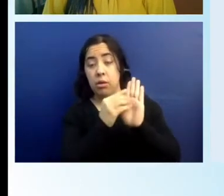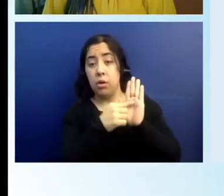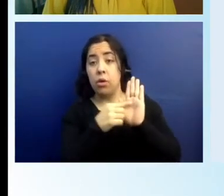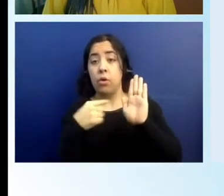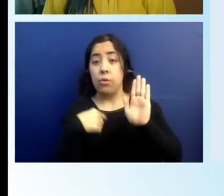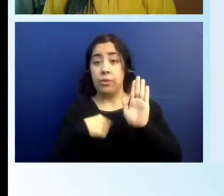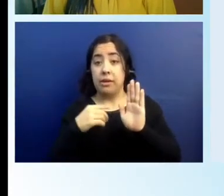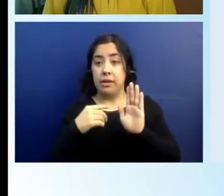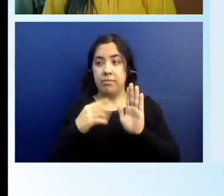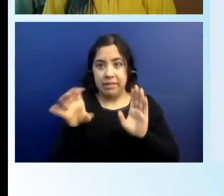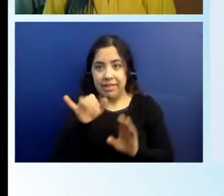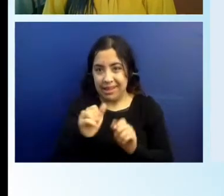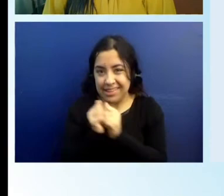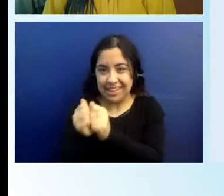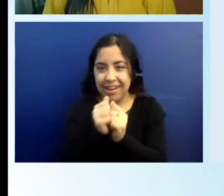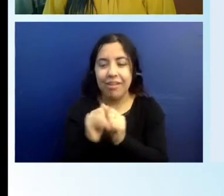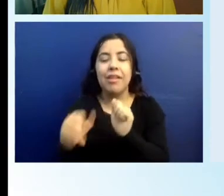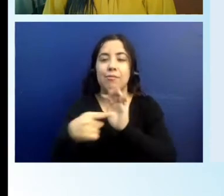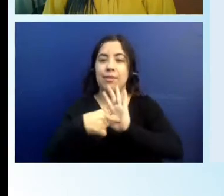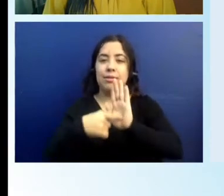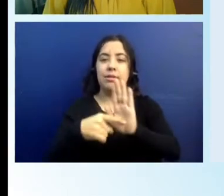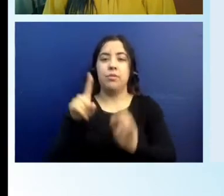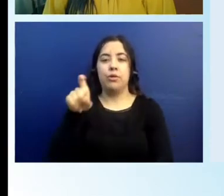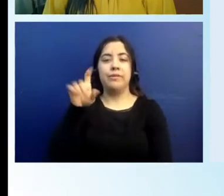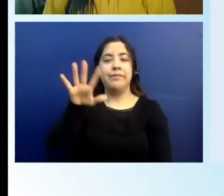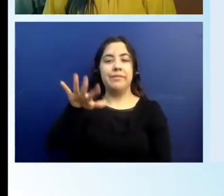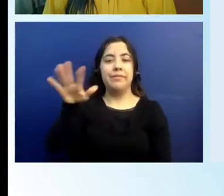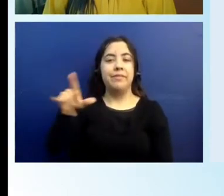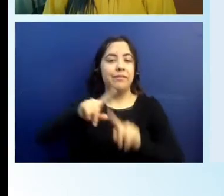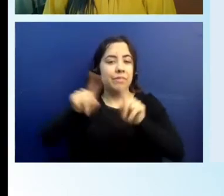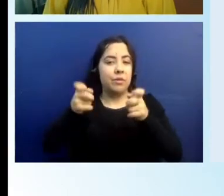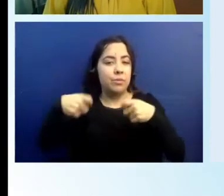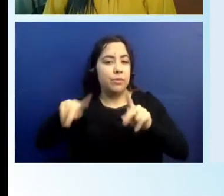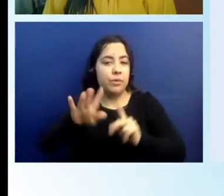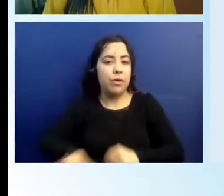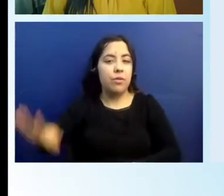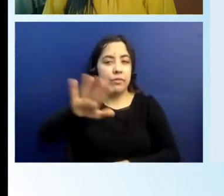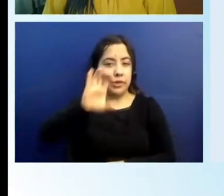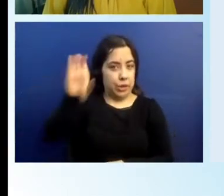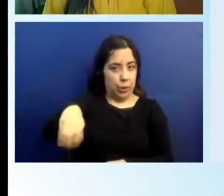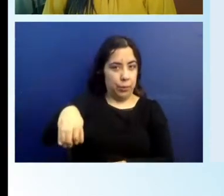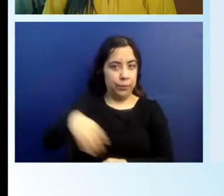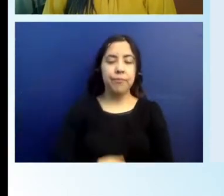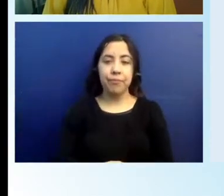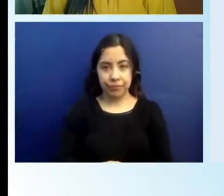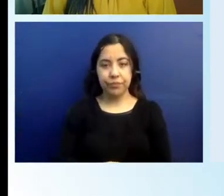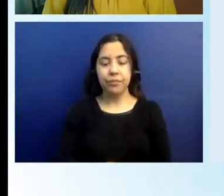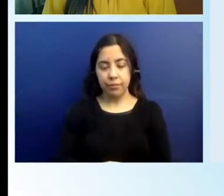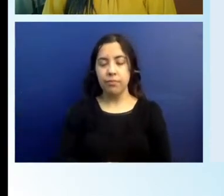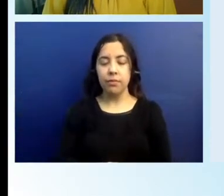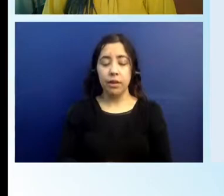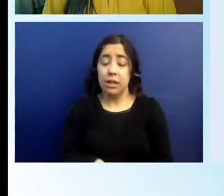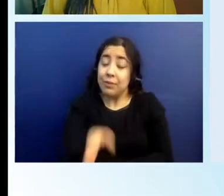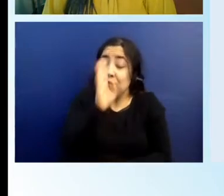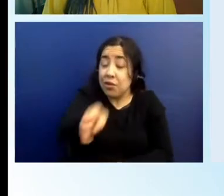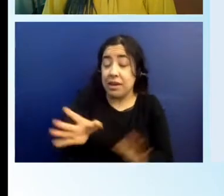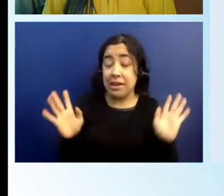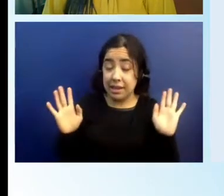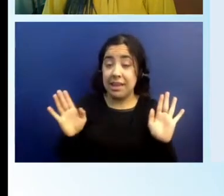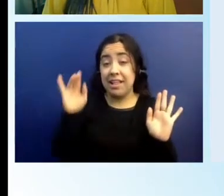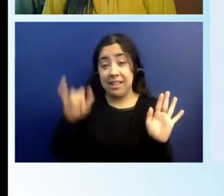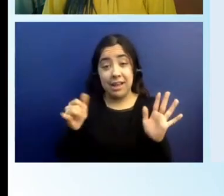represents 155 different opportunities all across the Chicago. And to be frank, that's